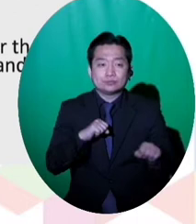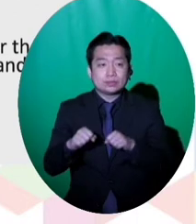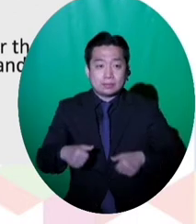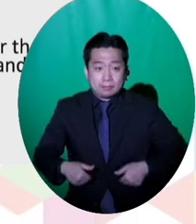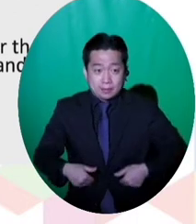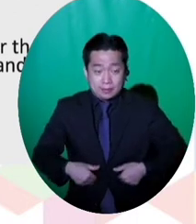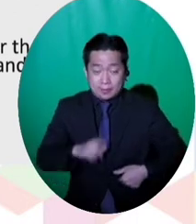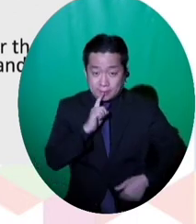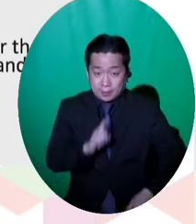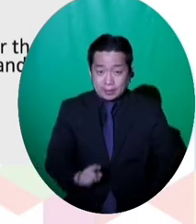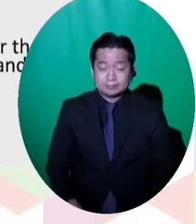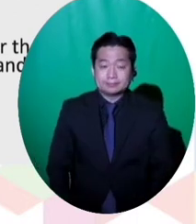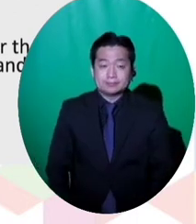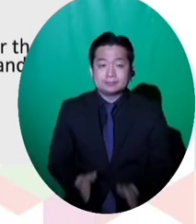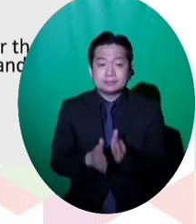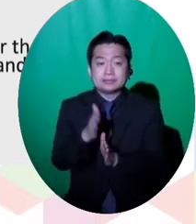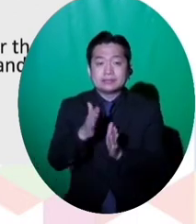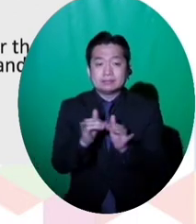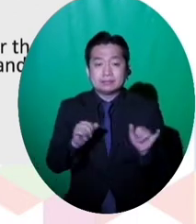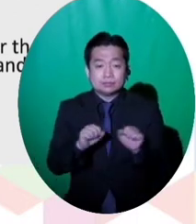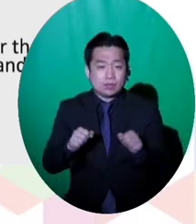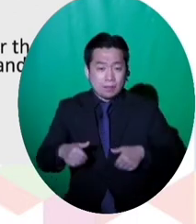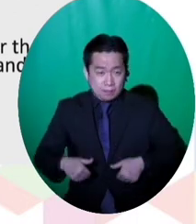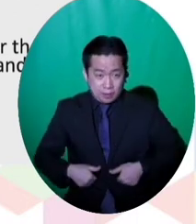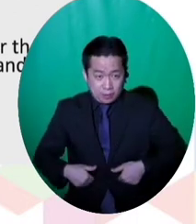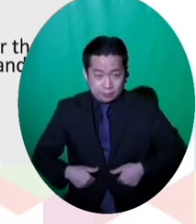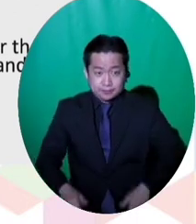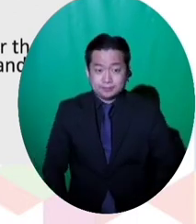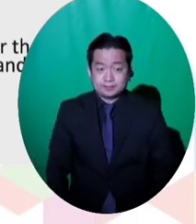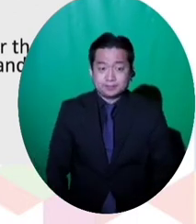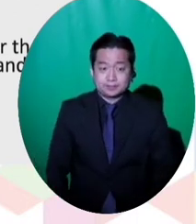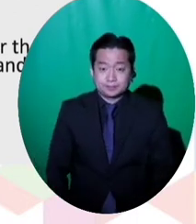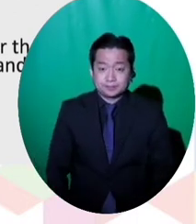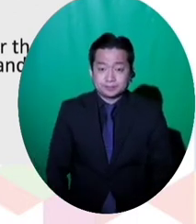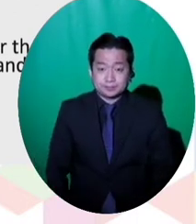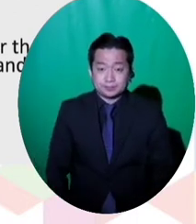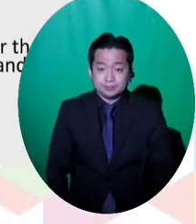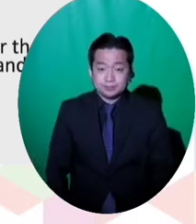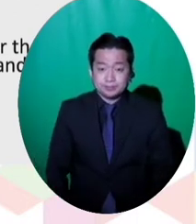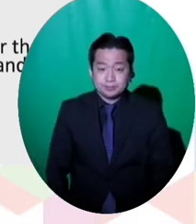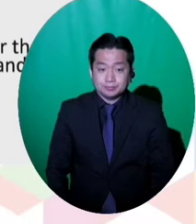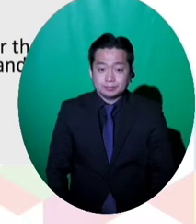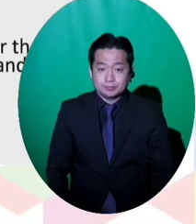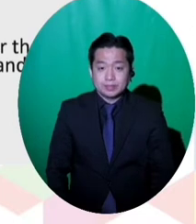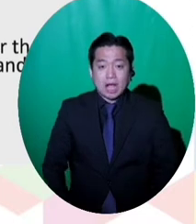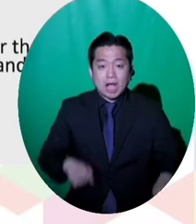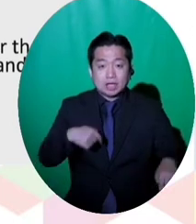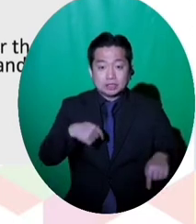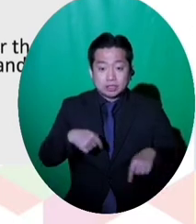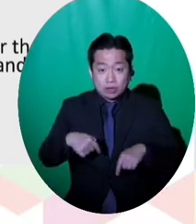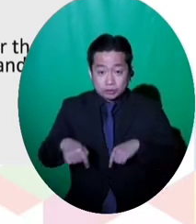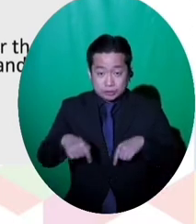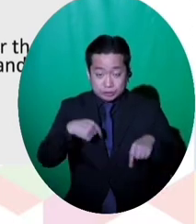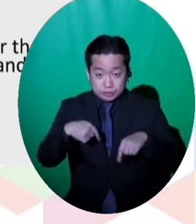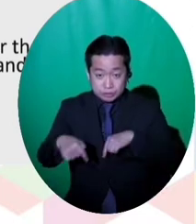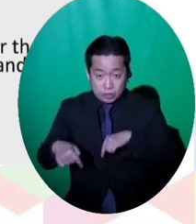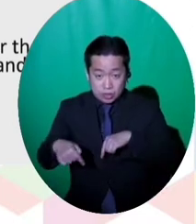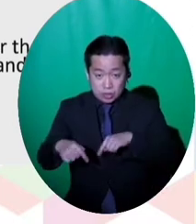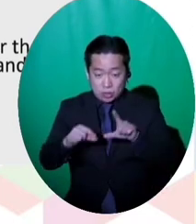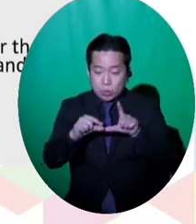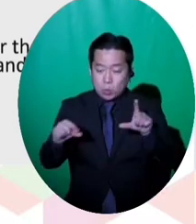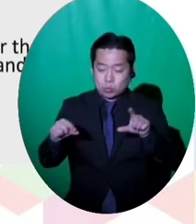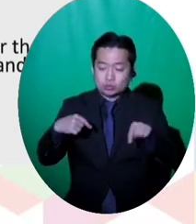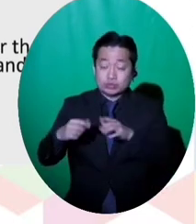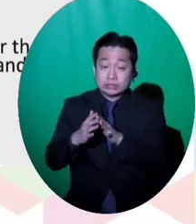priorities. I've already suggested to you that the political order now reflects the interests of the wealthy, and that